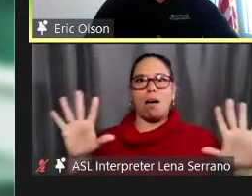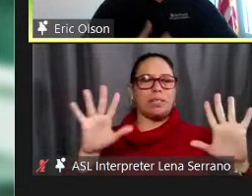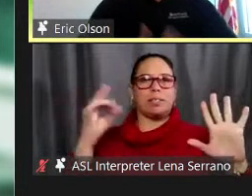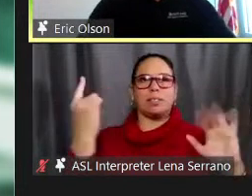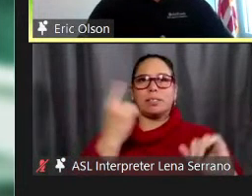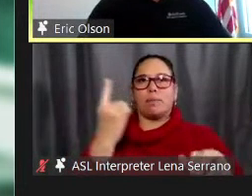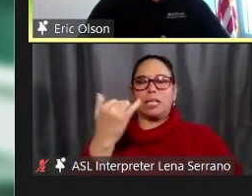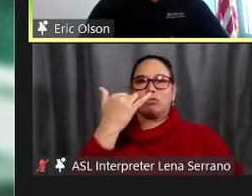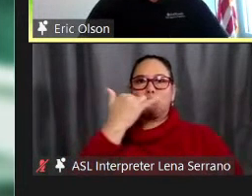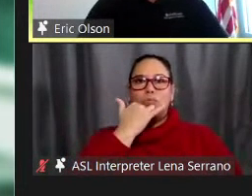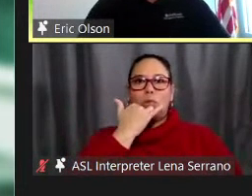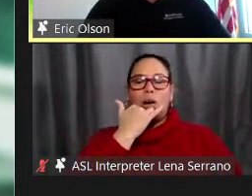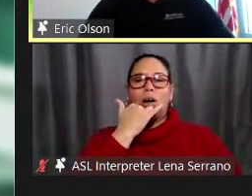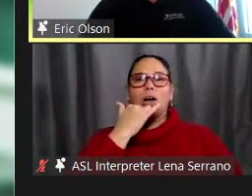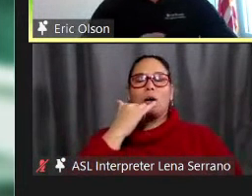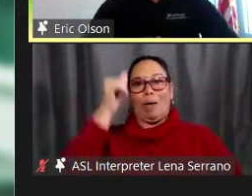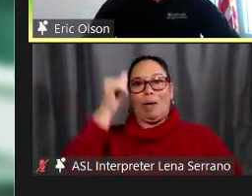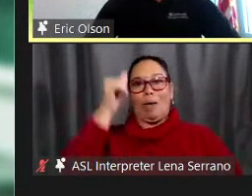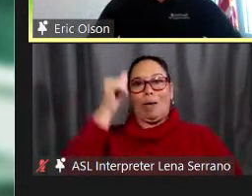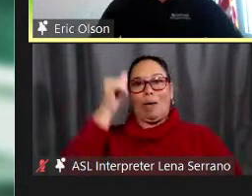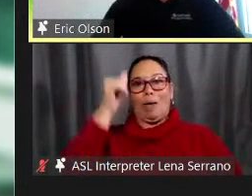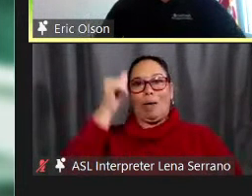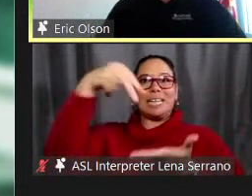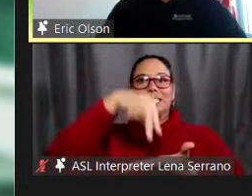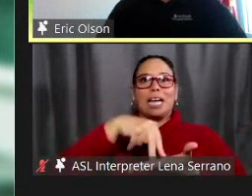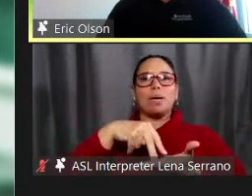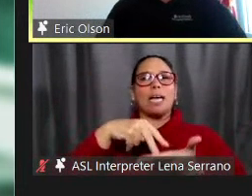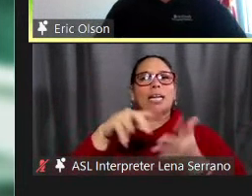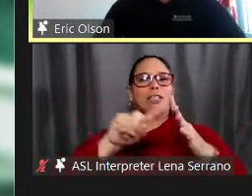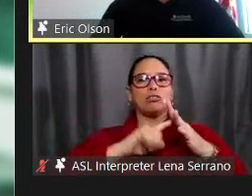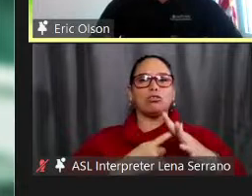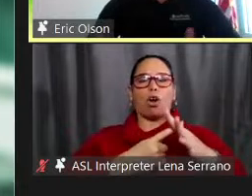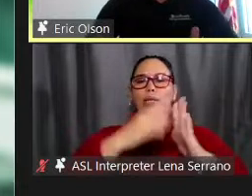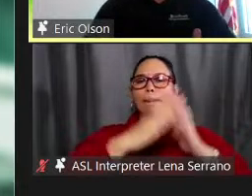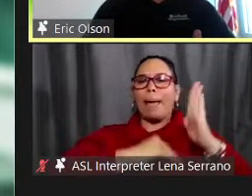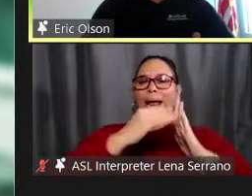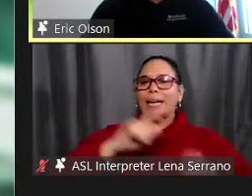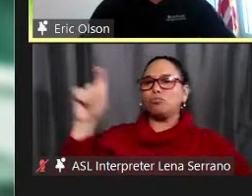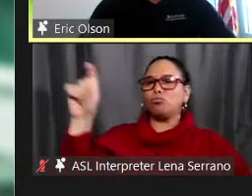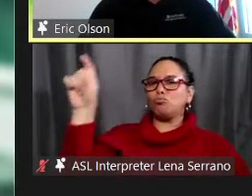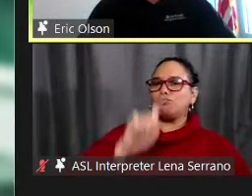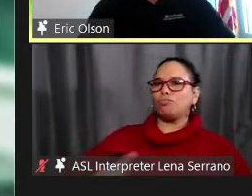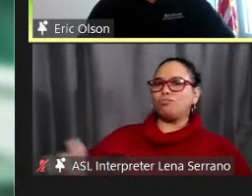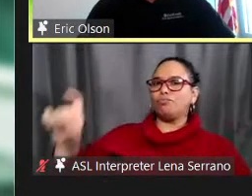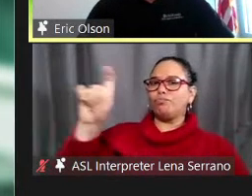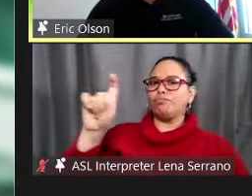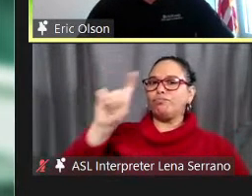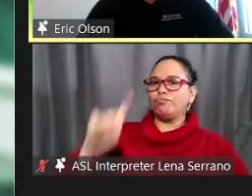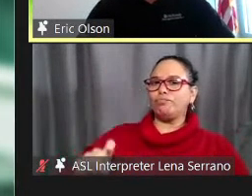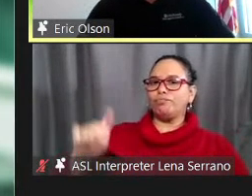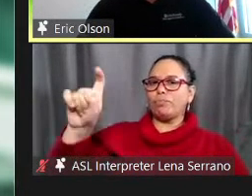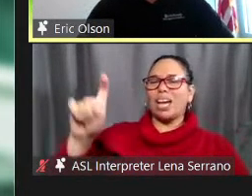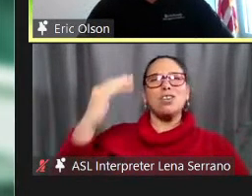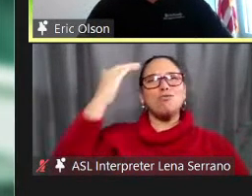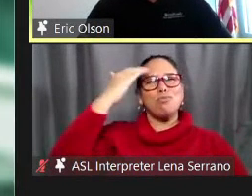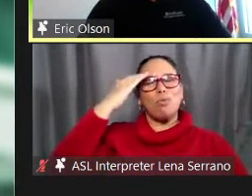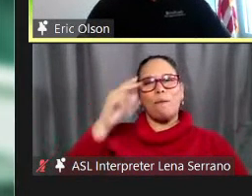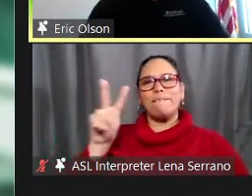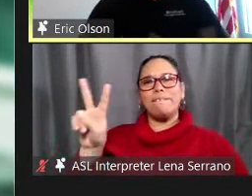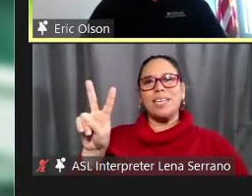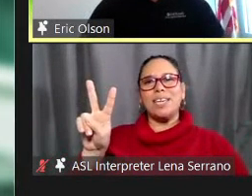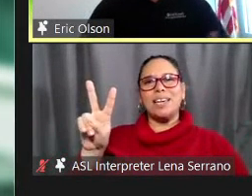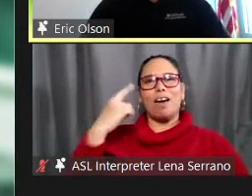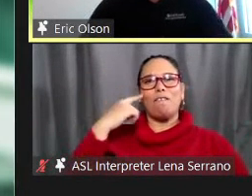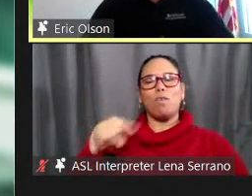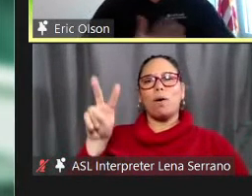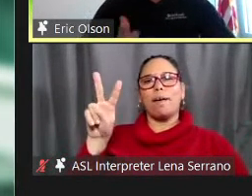wrong is when the gentleman stands up and he starts spray painting the symbology from the movie V for Vendetta on the wall. If